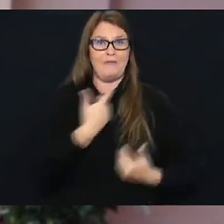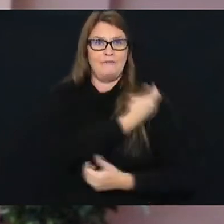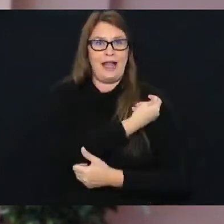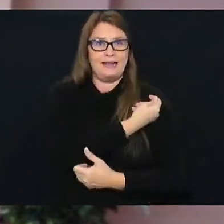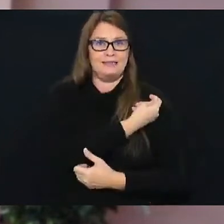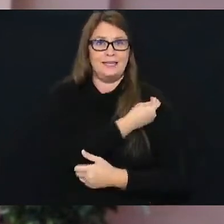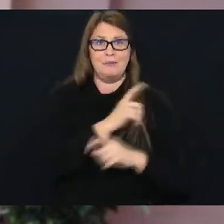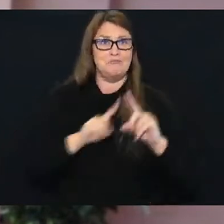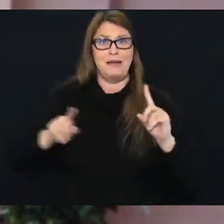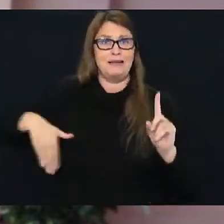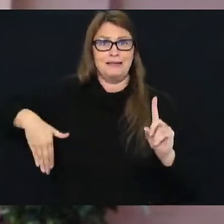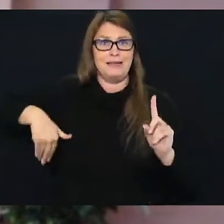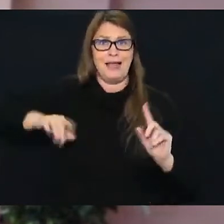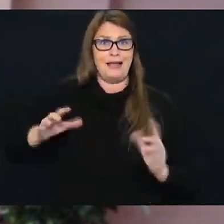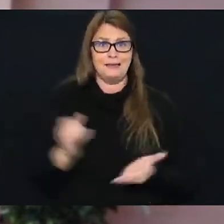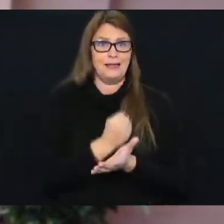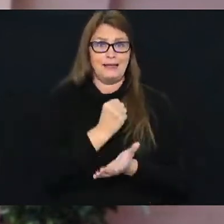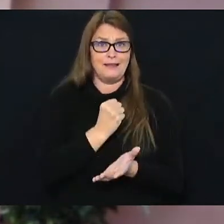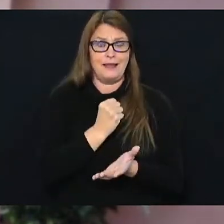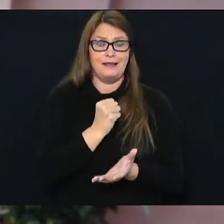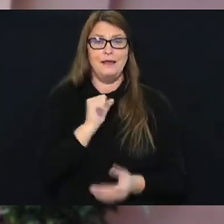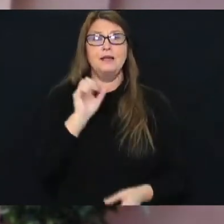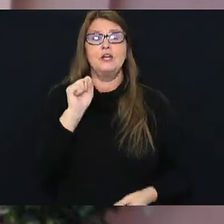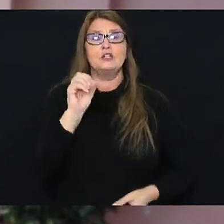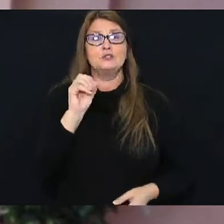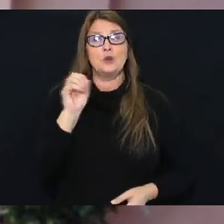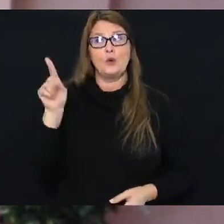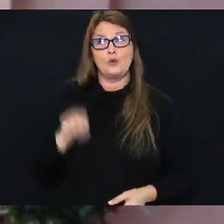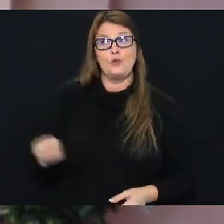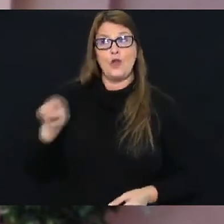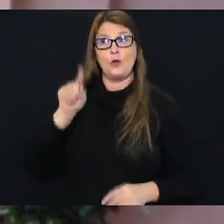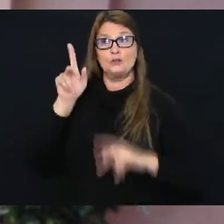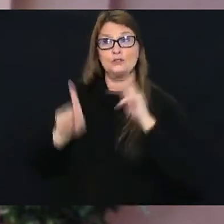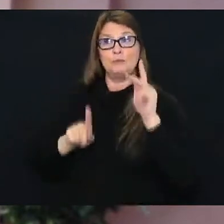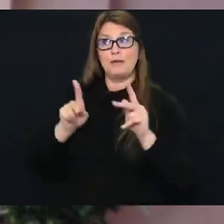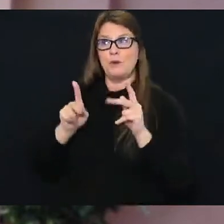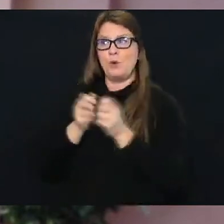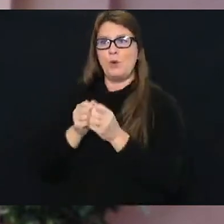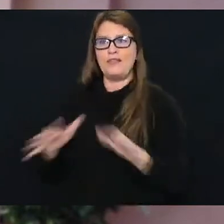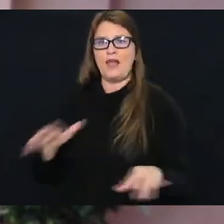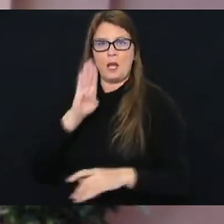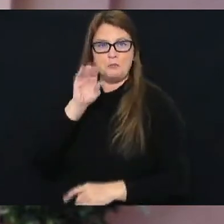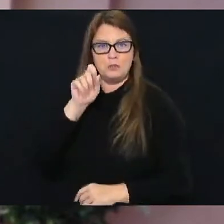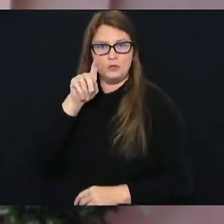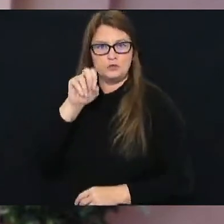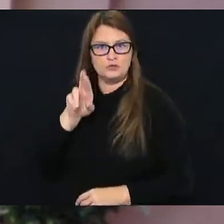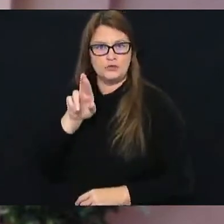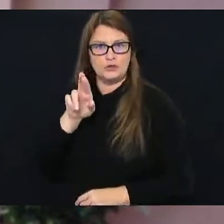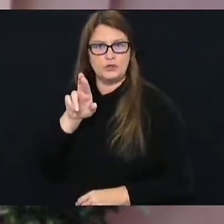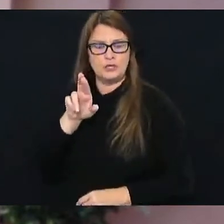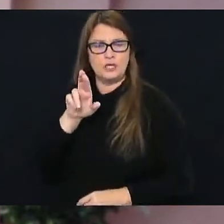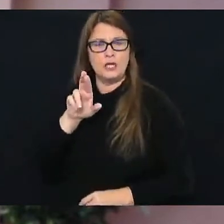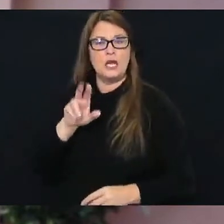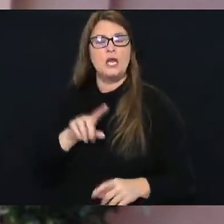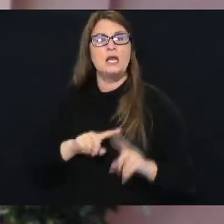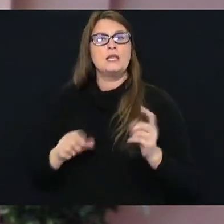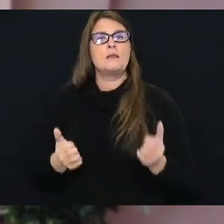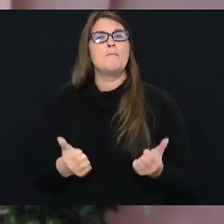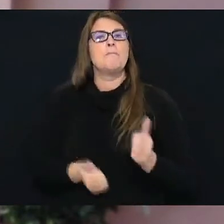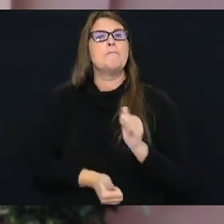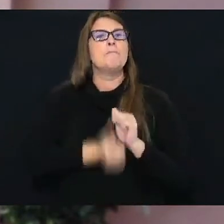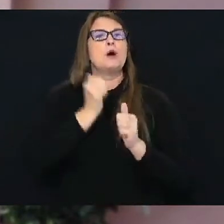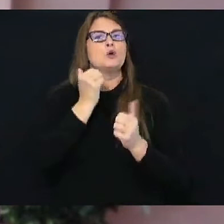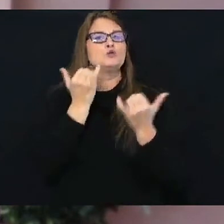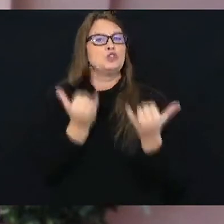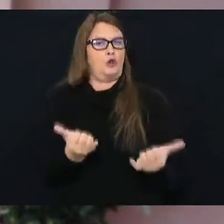have not been vaccinated, and of those that have been vaccinated who have not been boosted, because the more current your immune